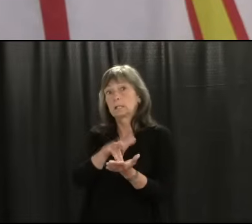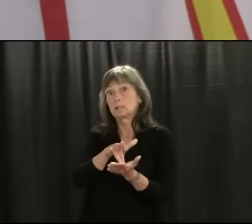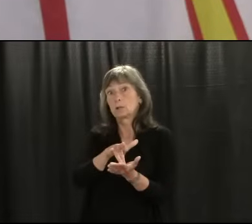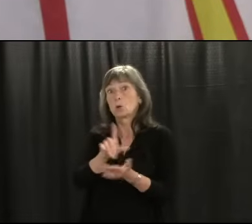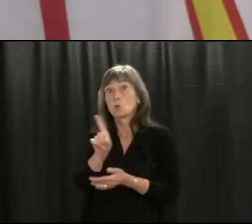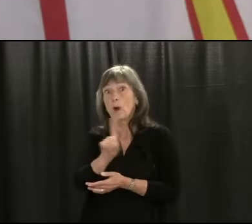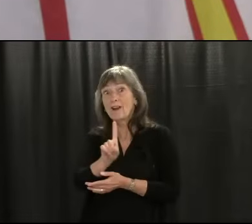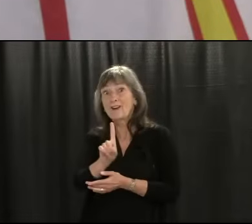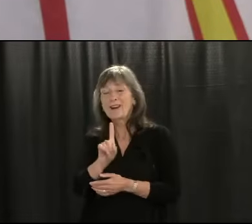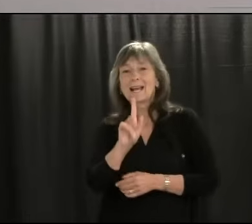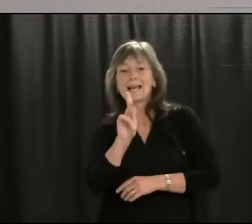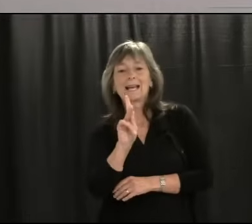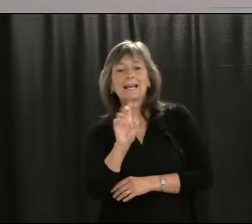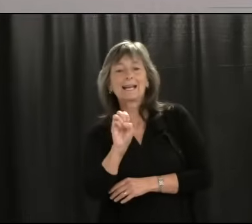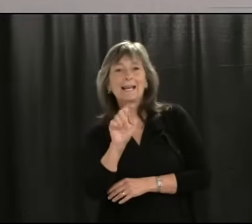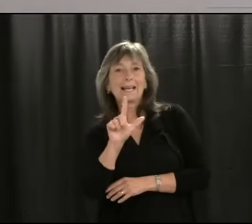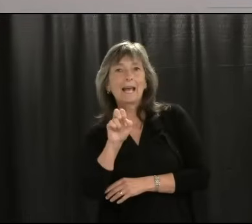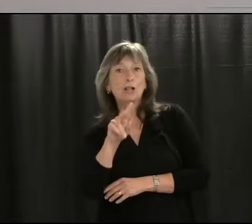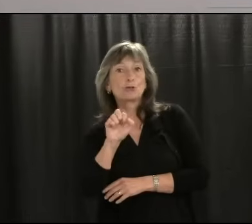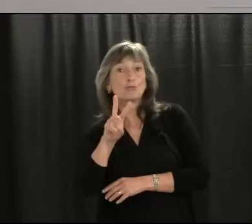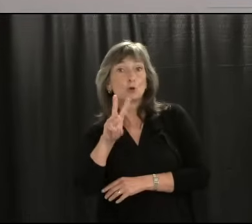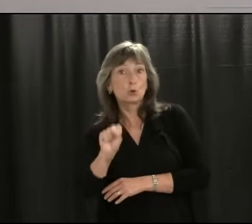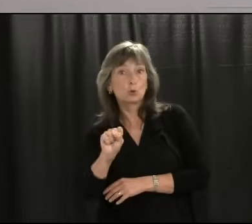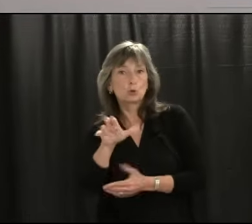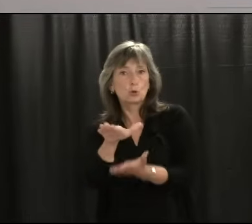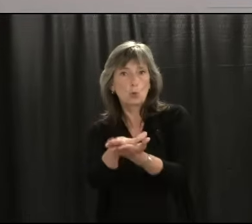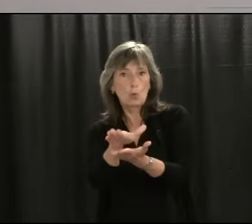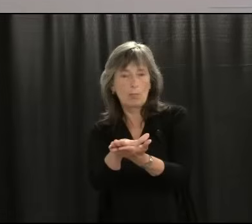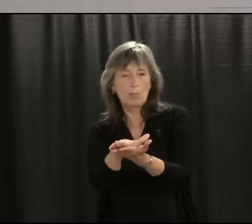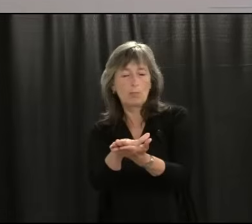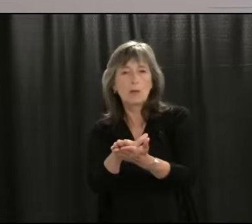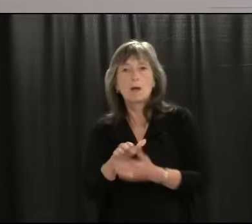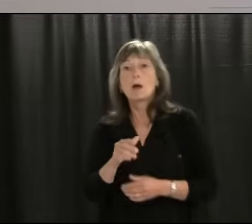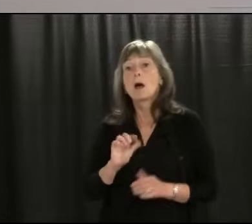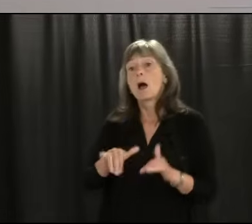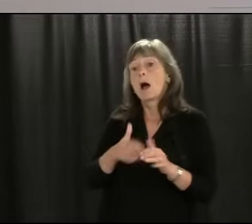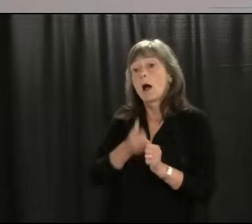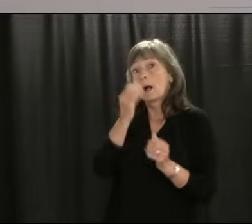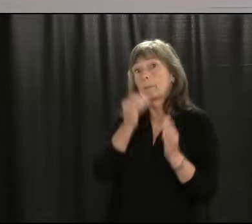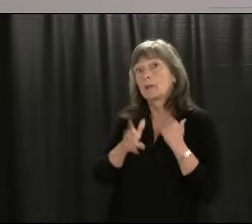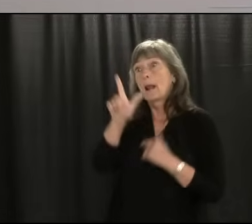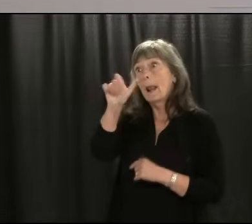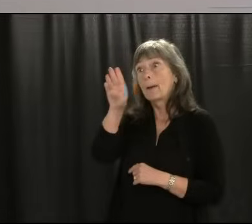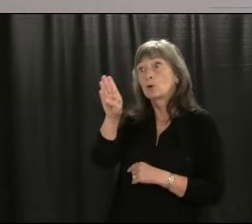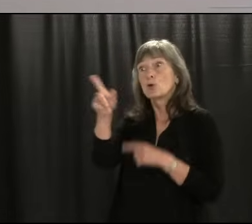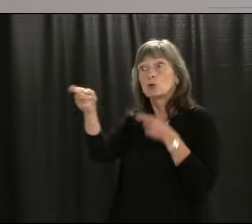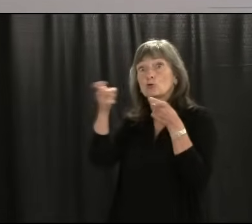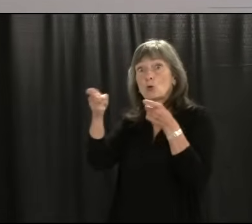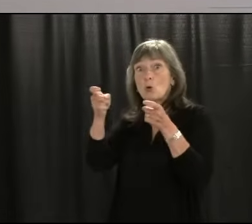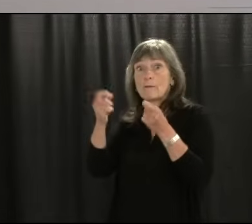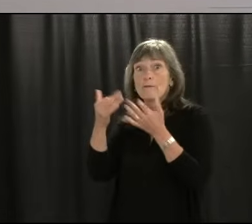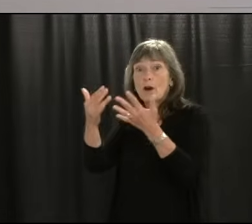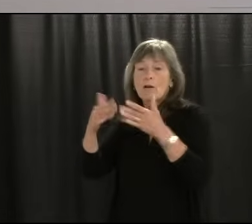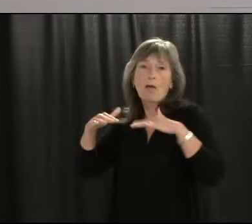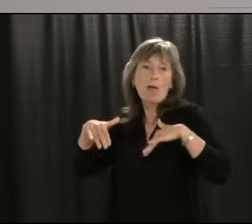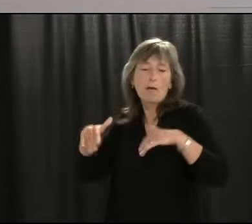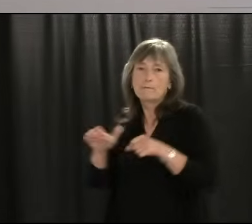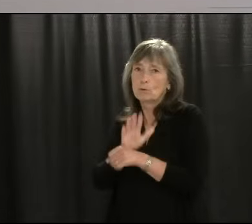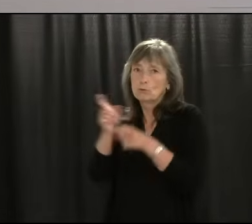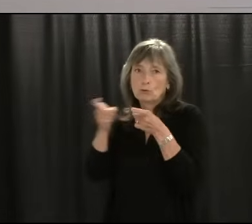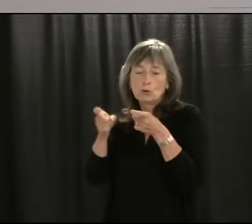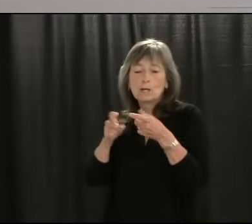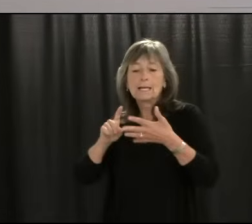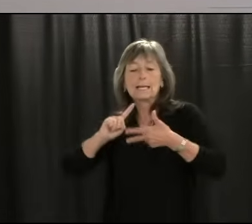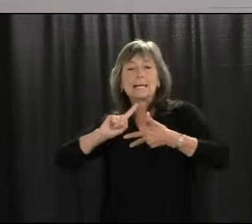schools in Kelligrews. Just a quick update, the fire issues in Labrador are now completely under control. The fire in the